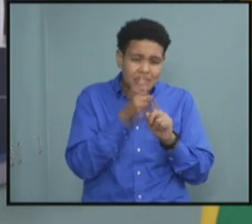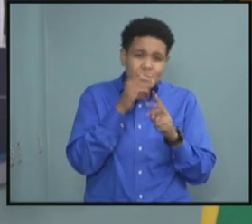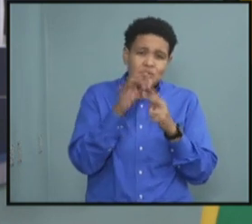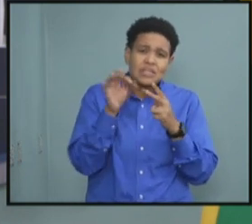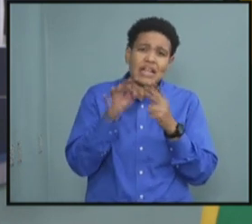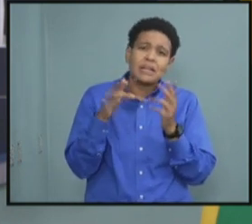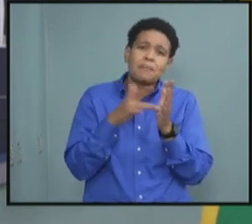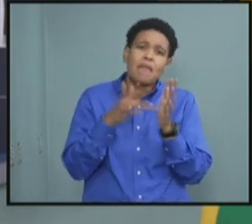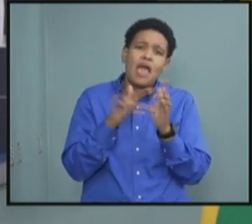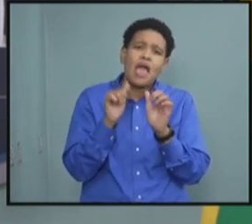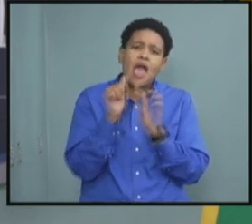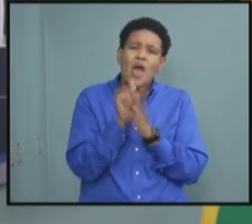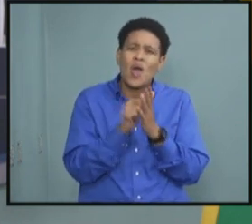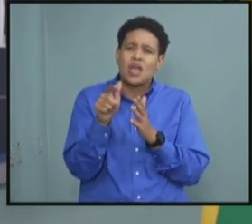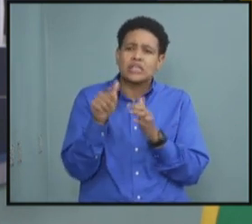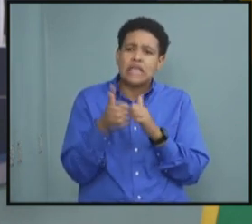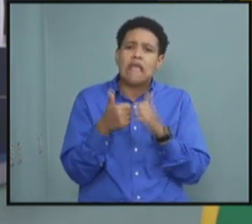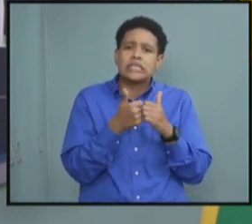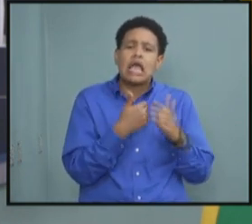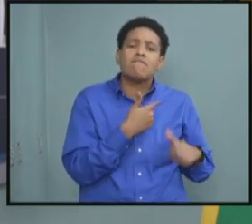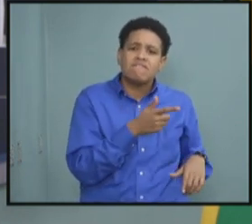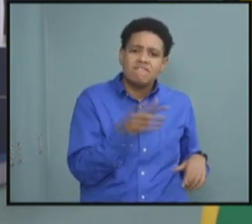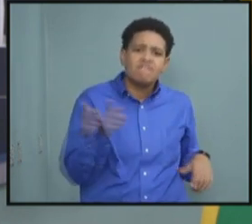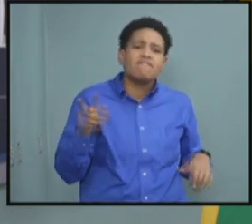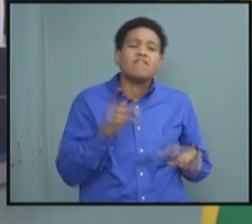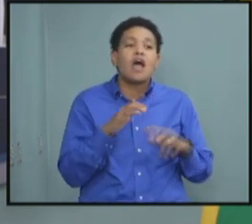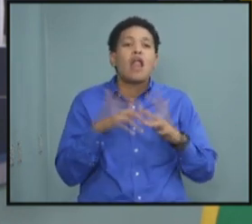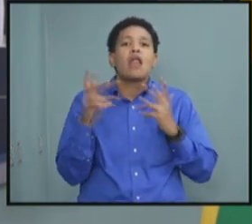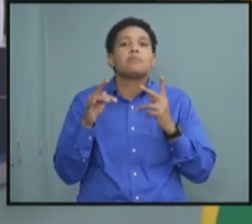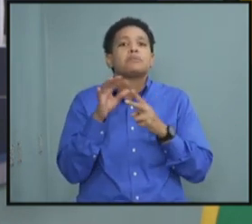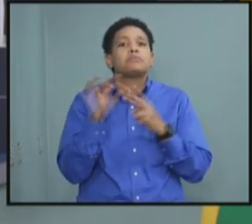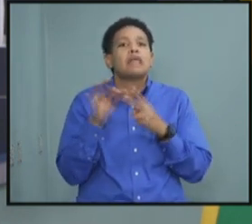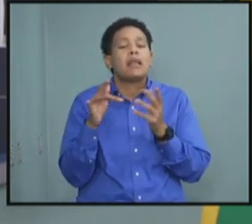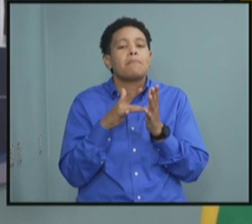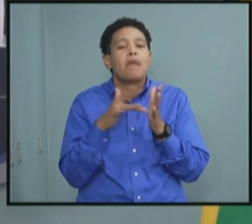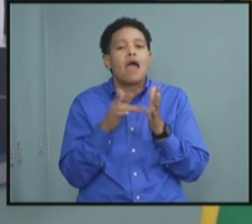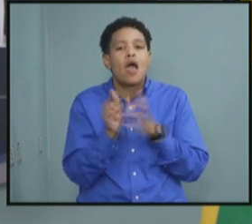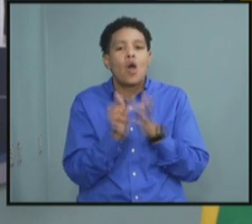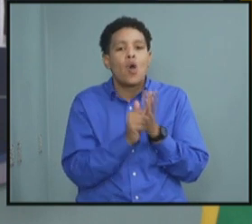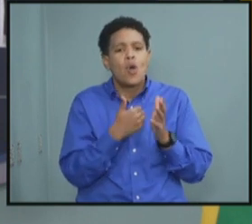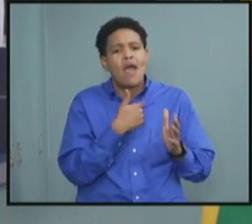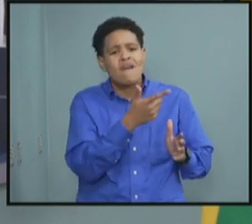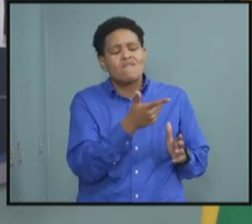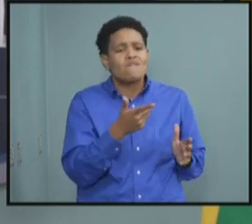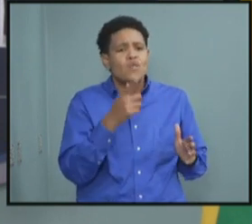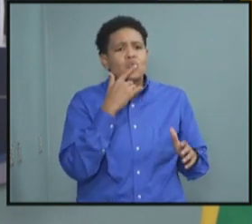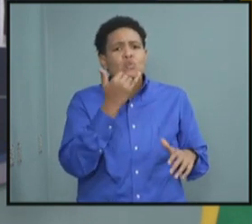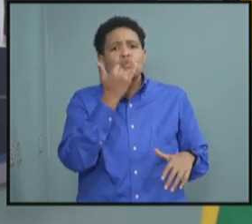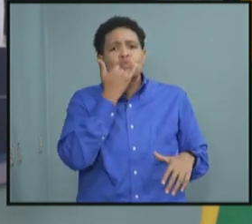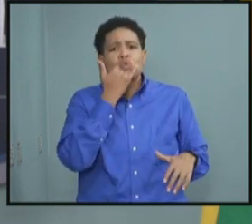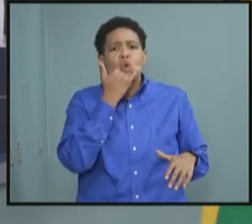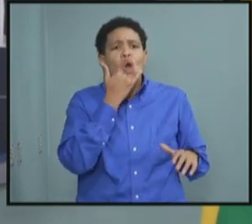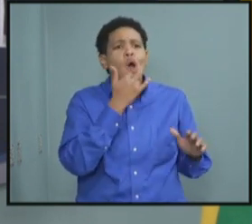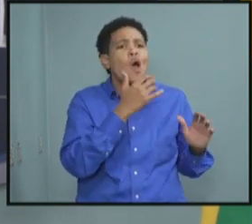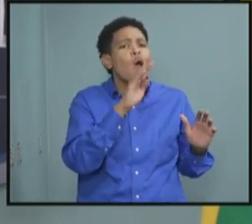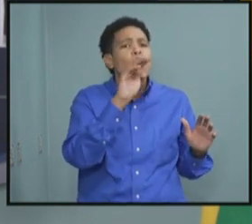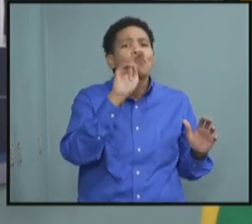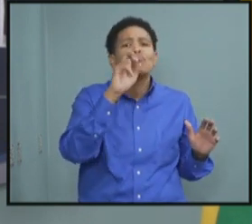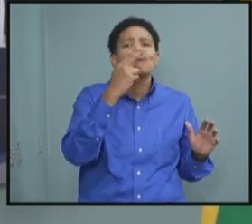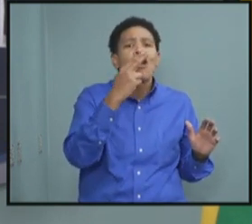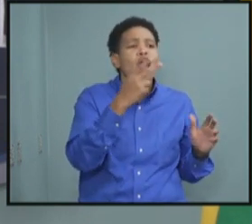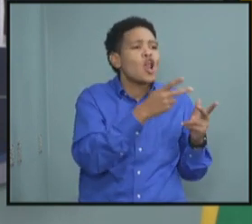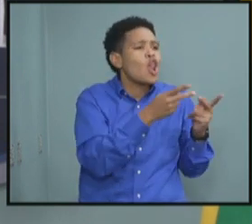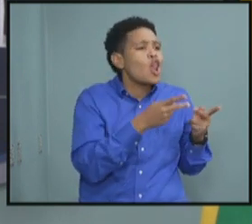bank accounts, because a lot of people selected bank accounts and had wrong branch,